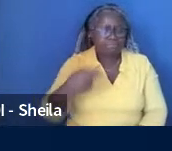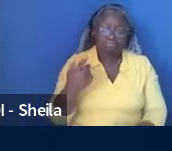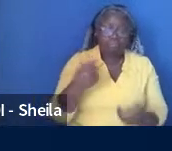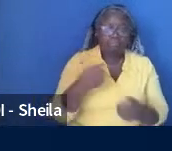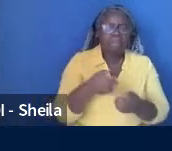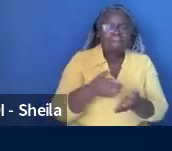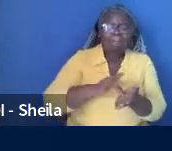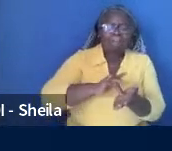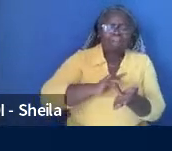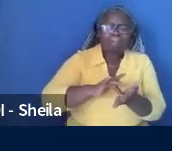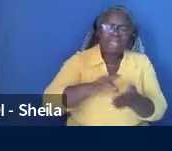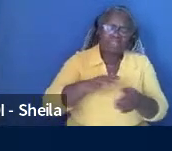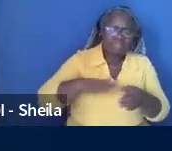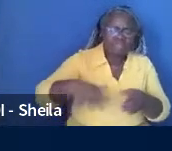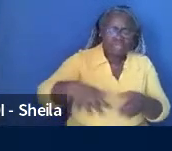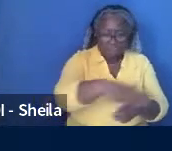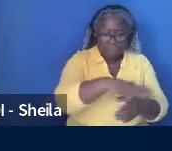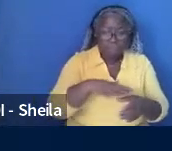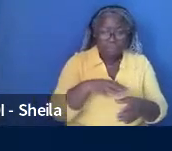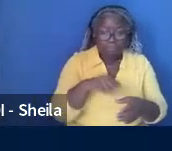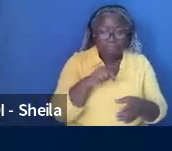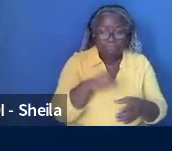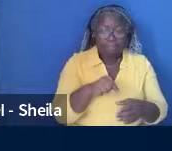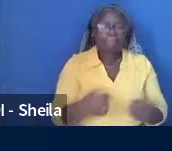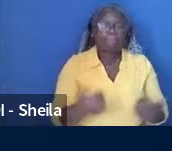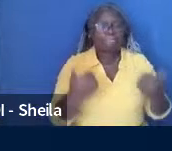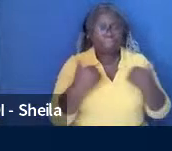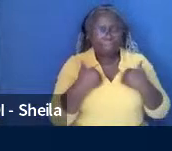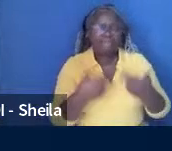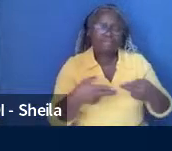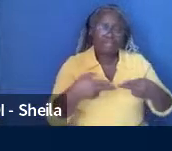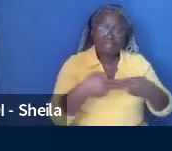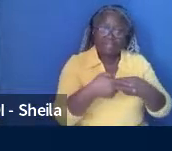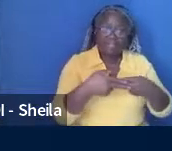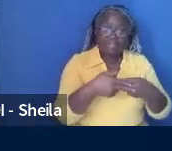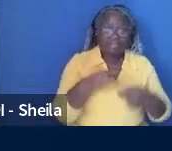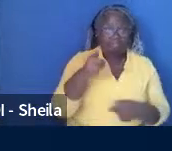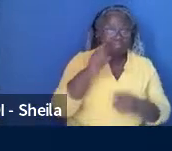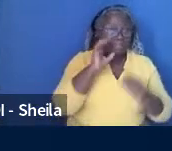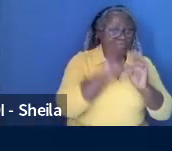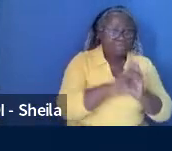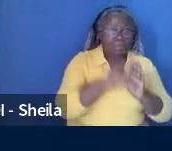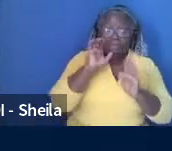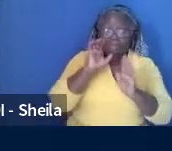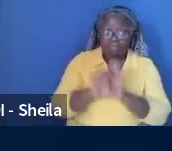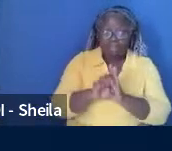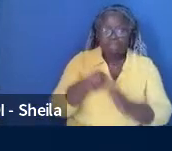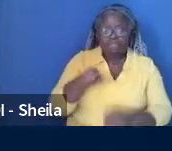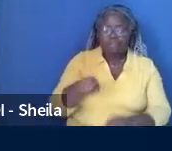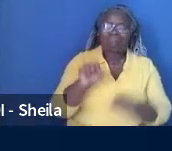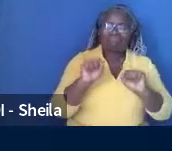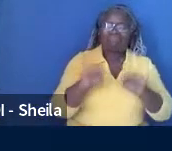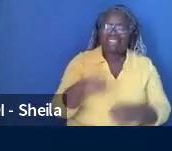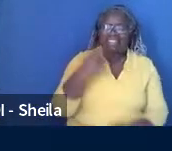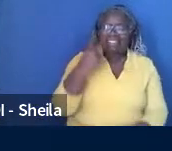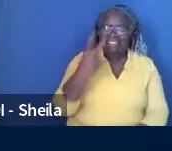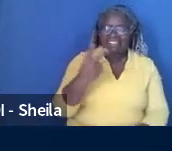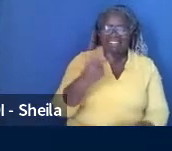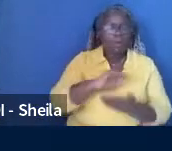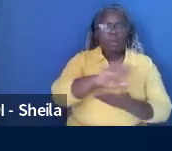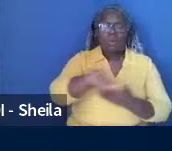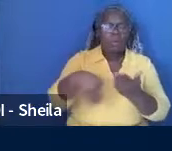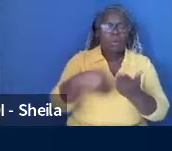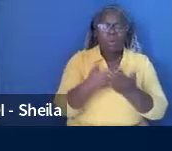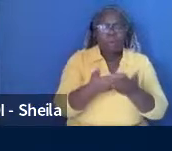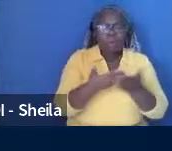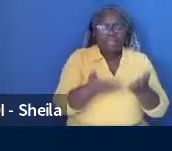and animation on the standards, as well as archived webinars on many of the issues highlighted in this earlier slide,